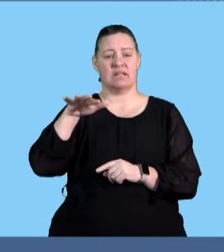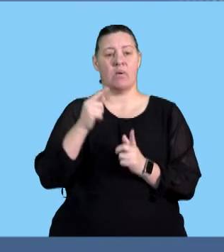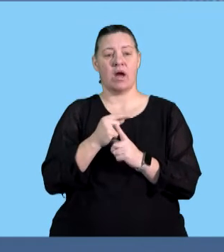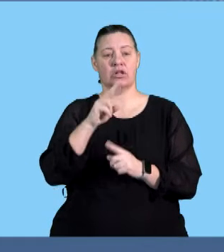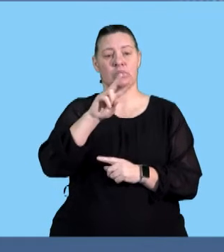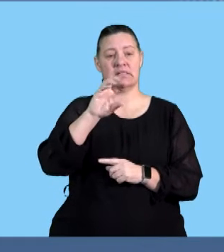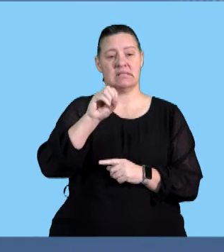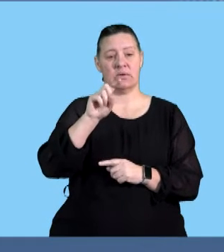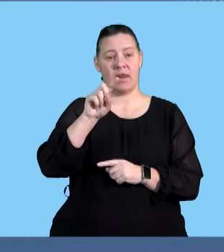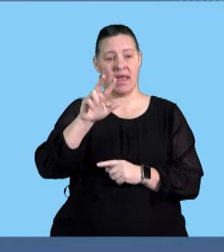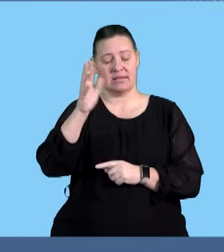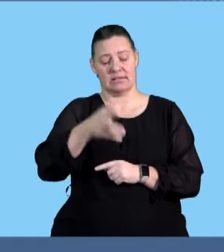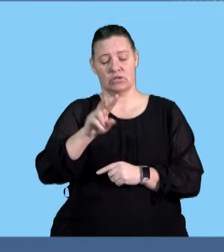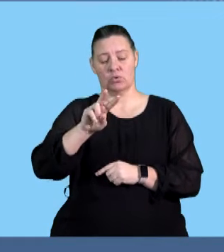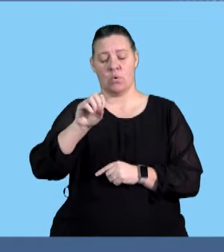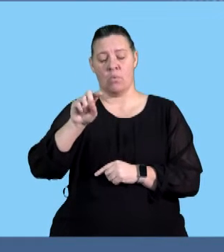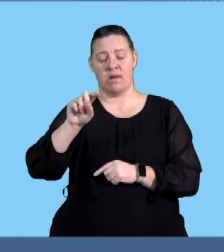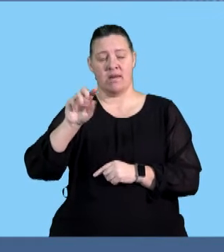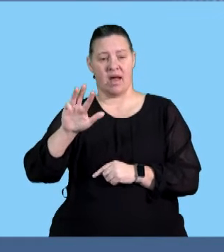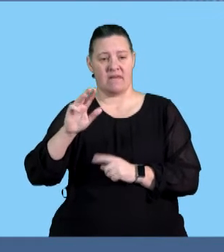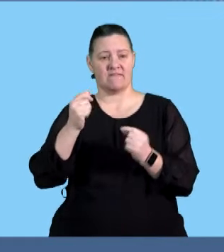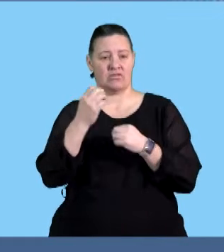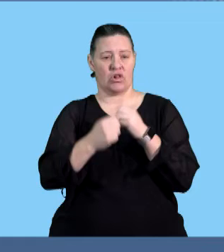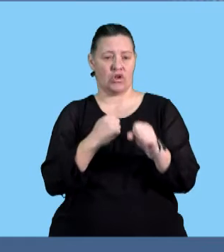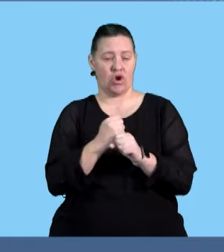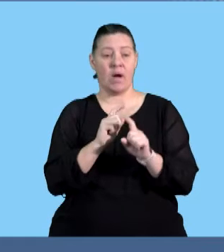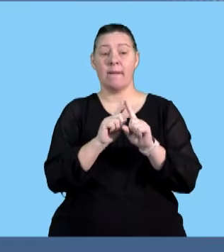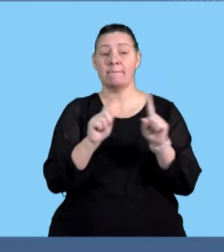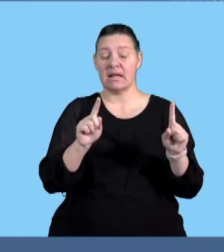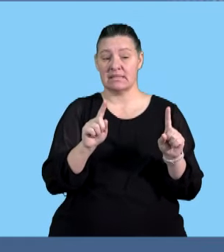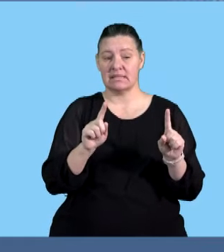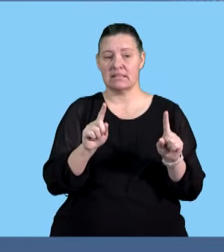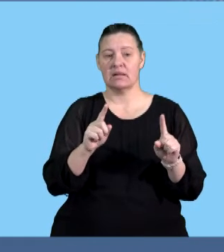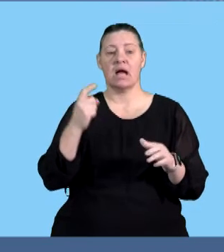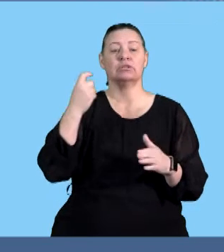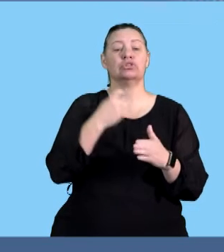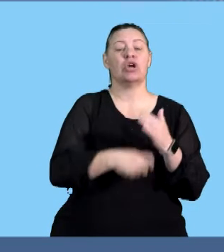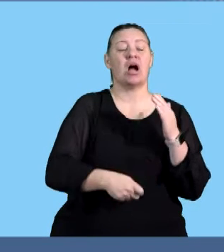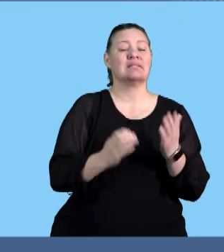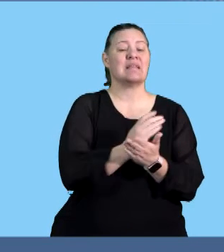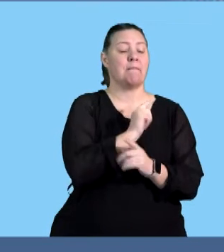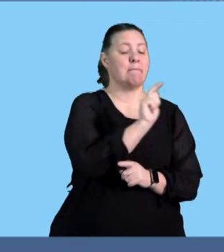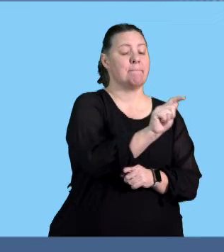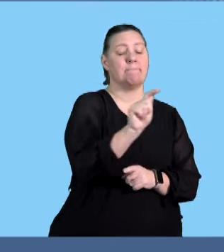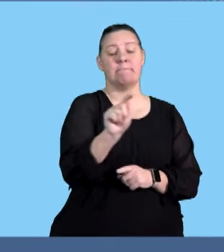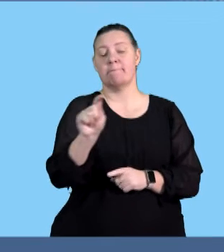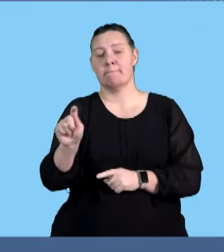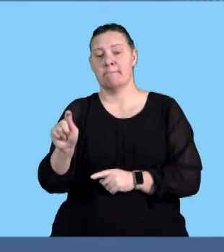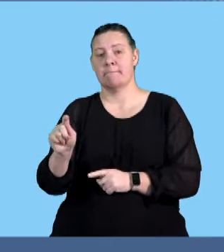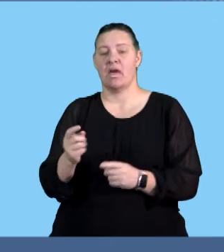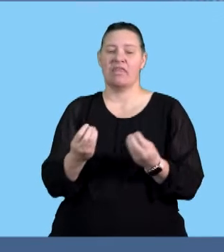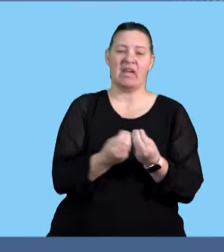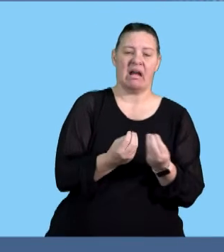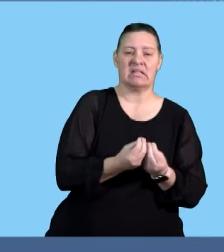in the 2018-2019 financial year. However, VAT is not charged on some goods